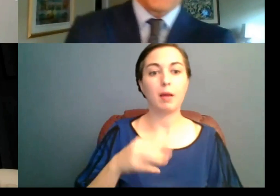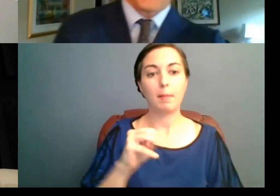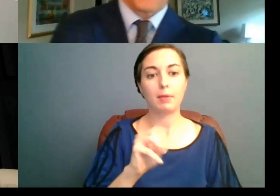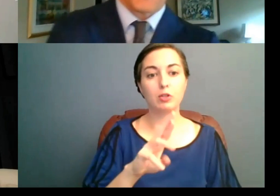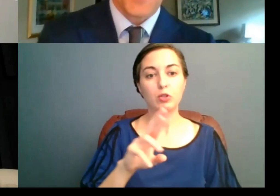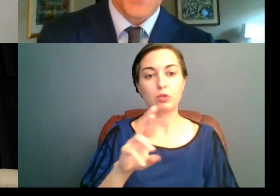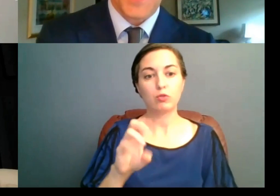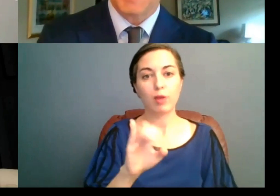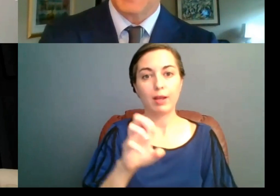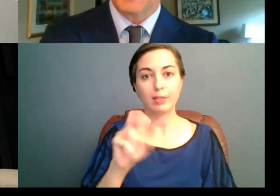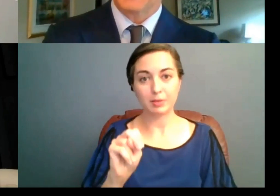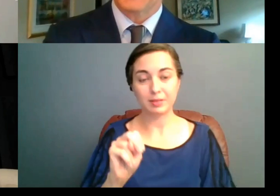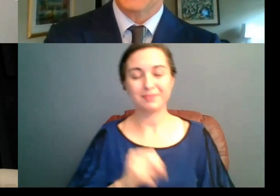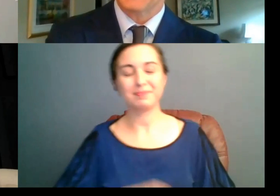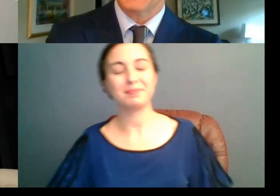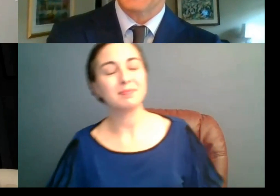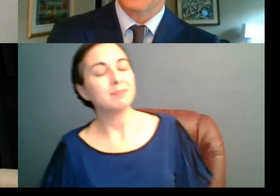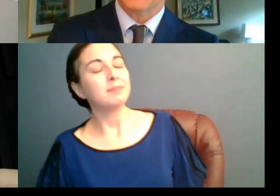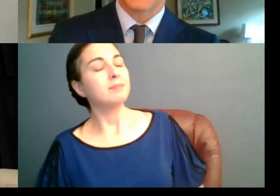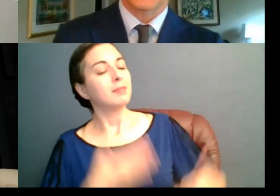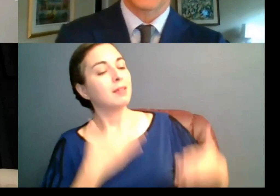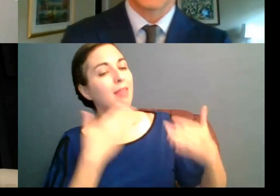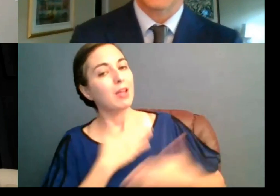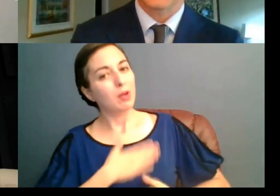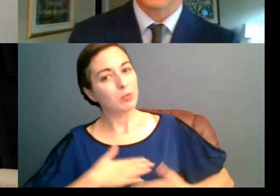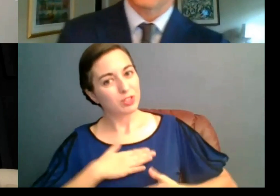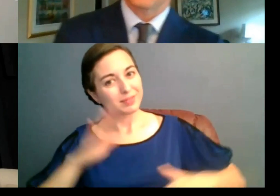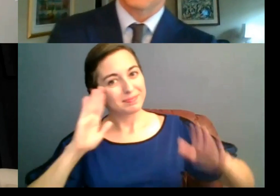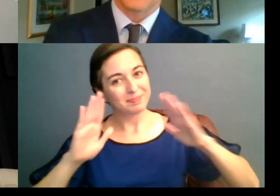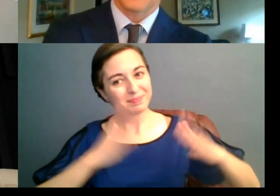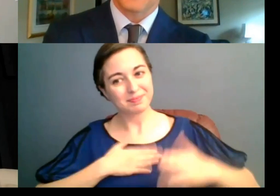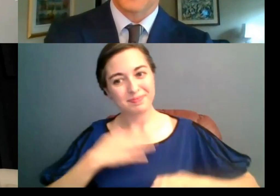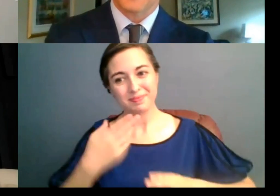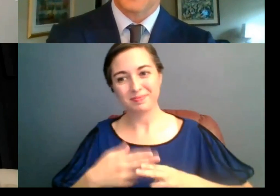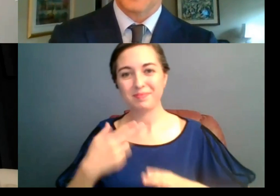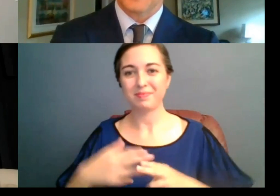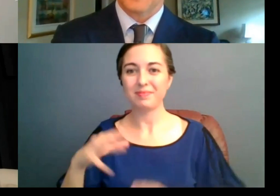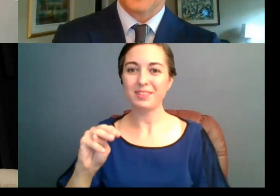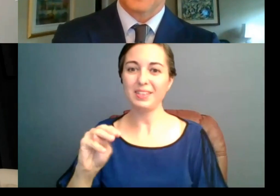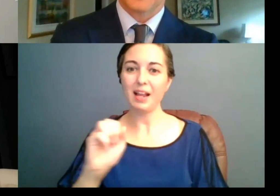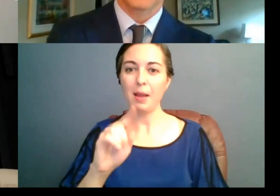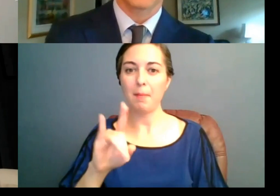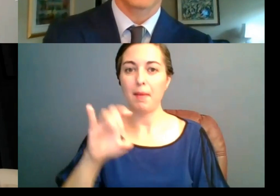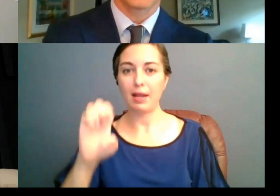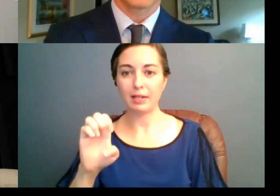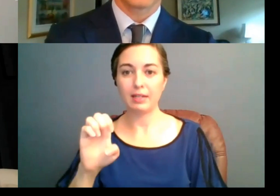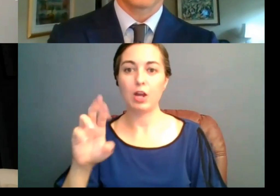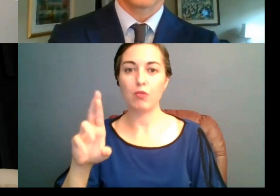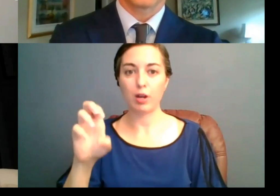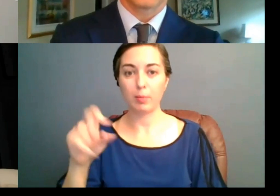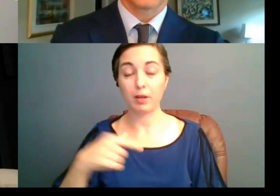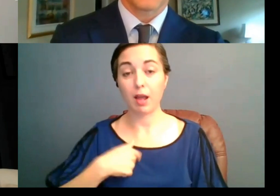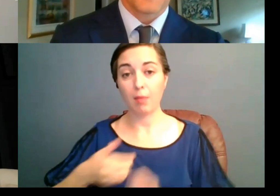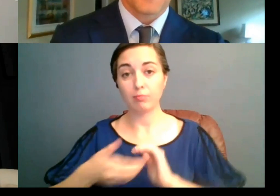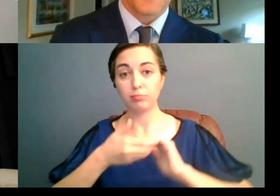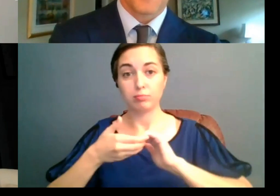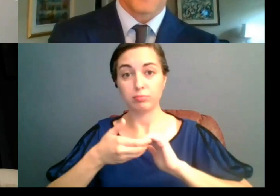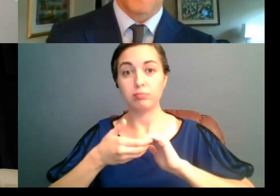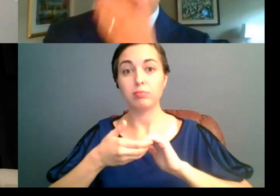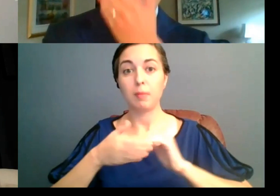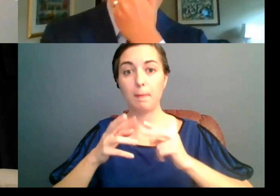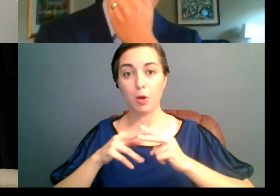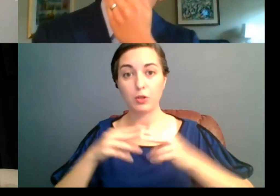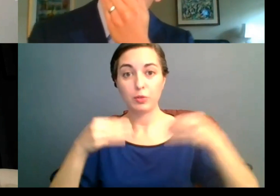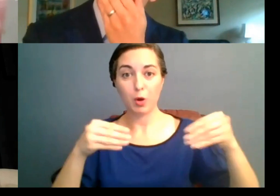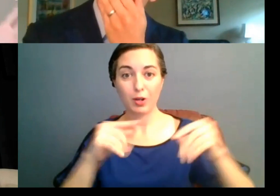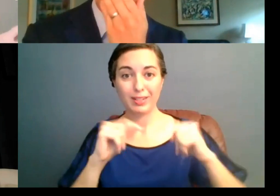Hi, everyone. My name is Maddie Redmond, and I am on the corporate partnership marketing team for the Dallas Cowboys. And